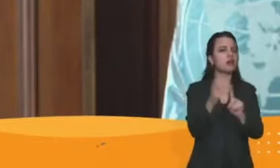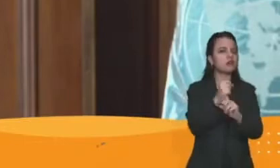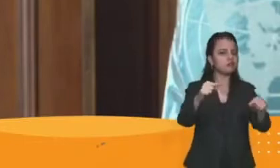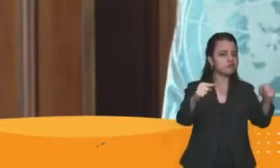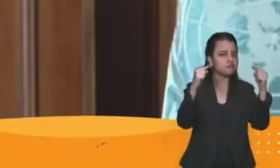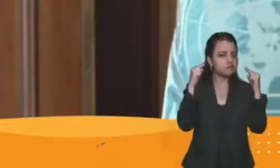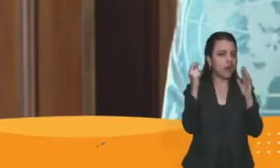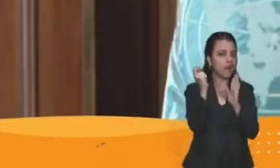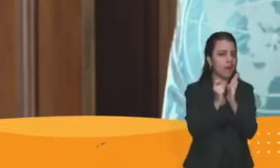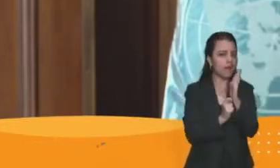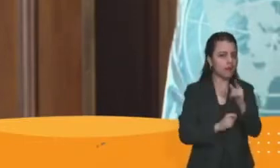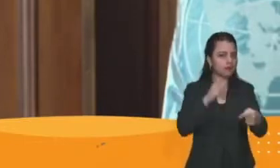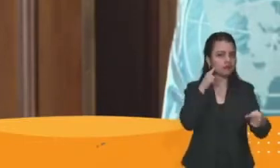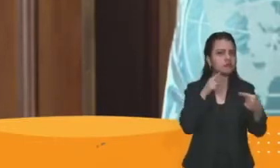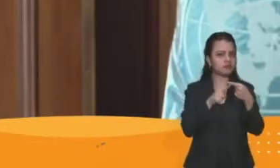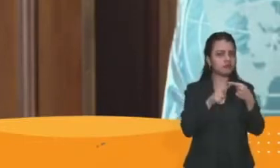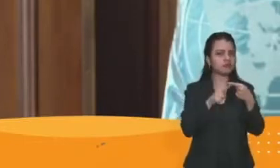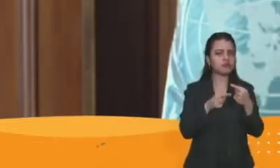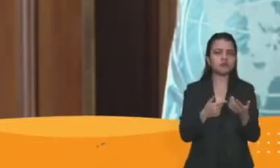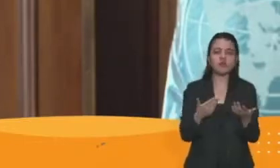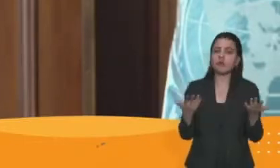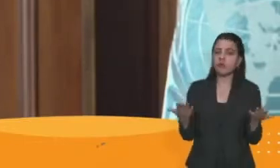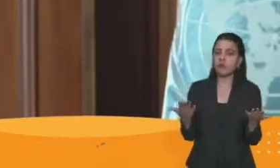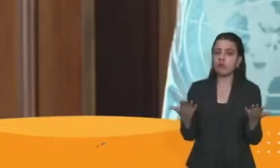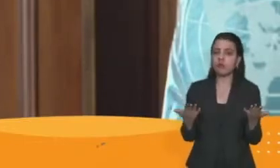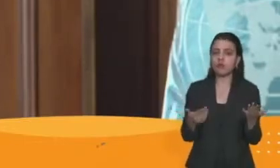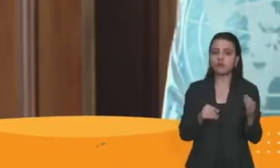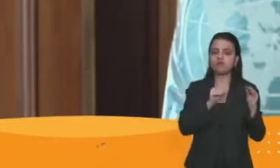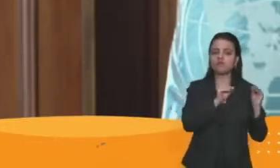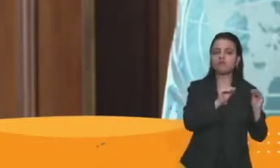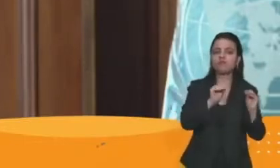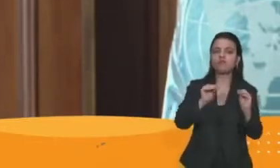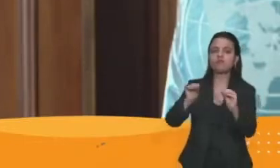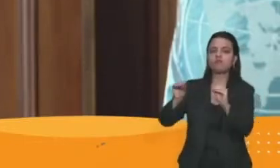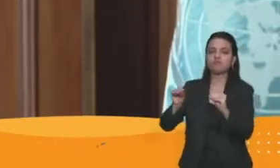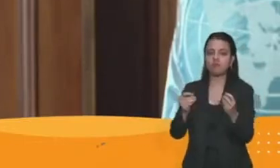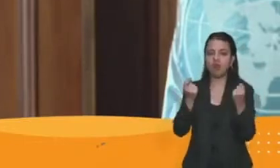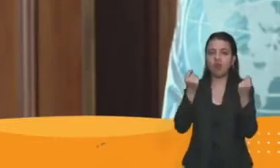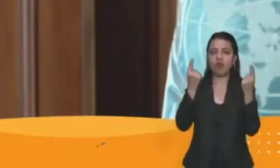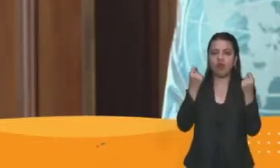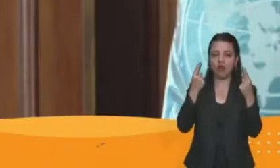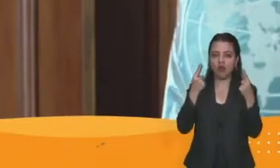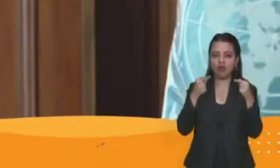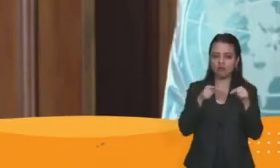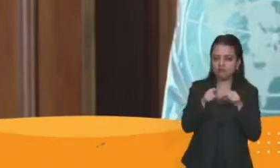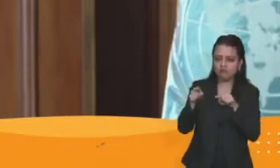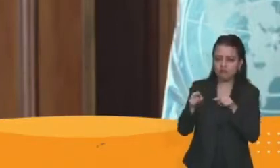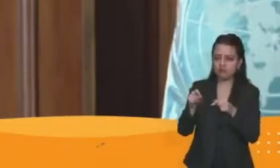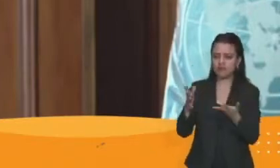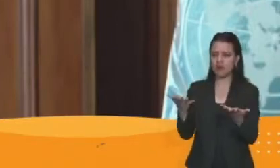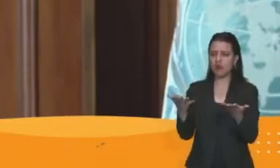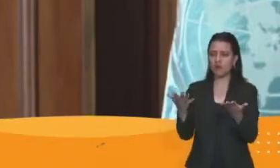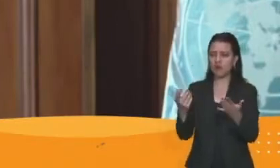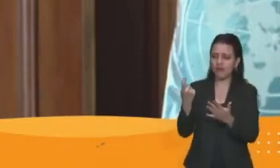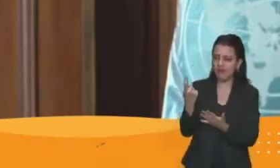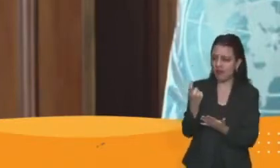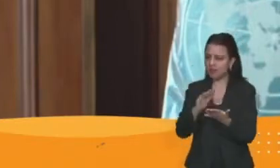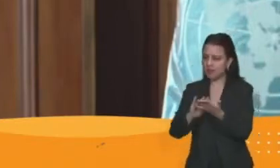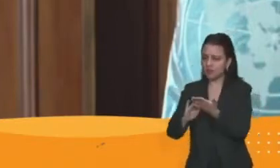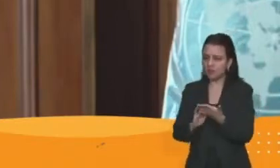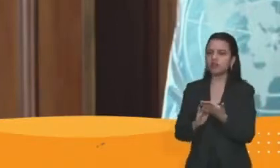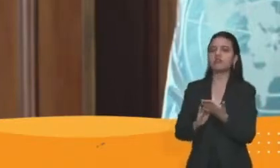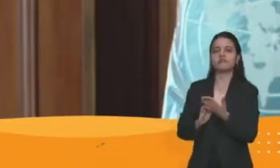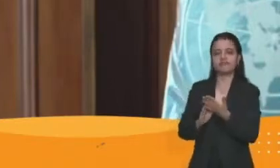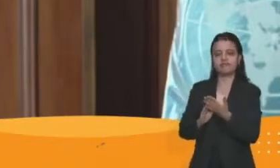data that will increase the creation of knowledge and the strengthening of the institutions